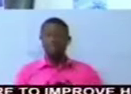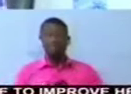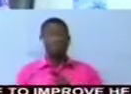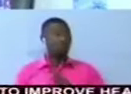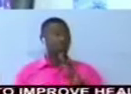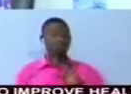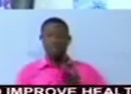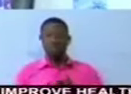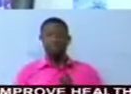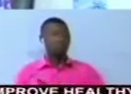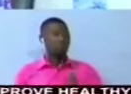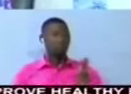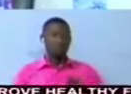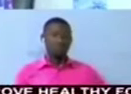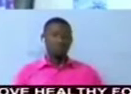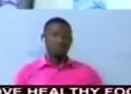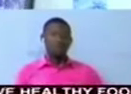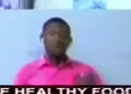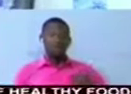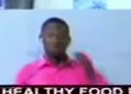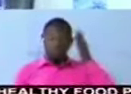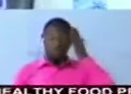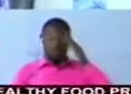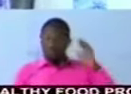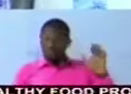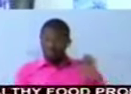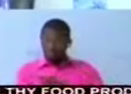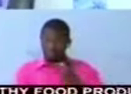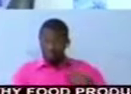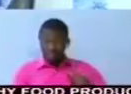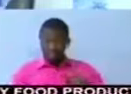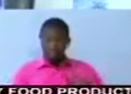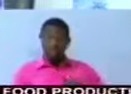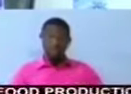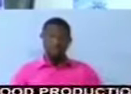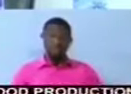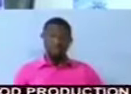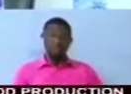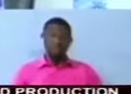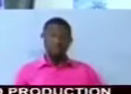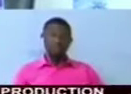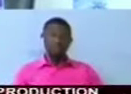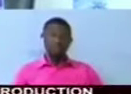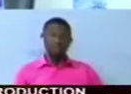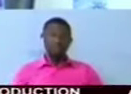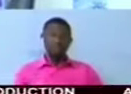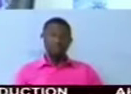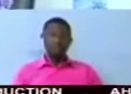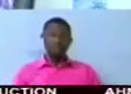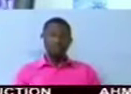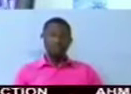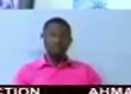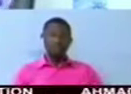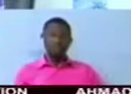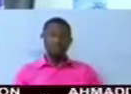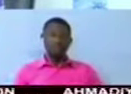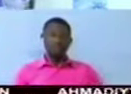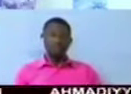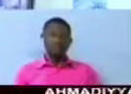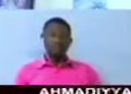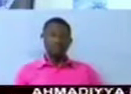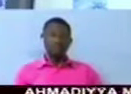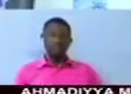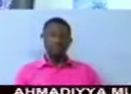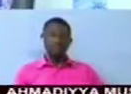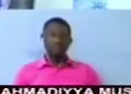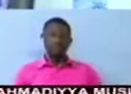dëgga. Those who know me very well. Li may xex ci ndongo yoy di toxtay sax légui suma cognac di def yenda manière ni